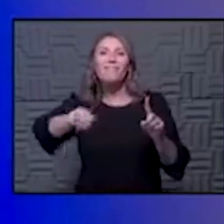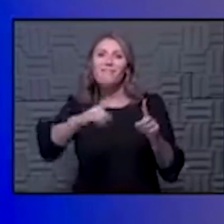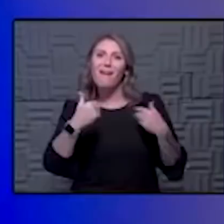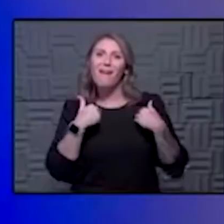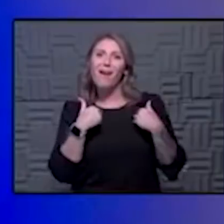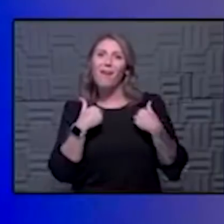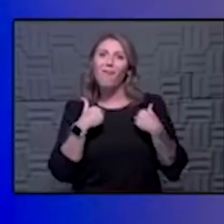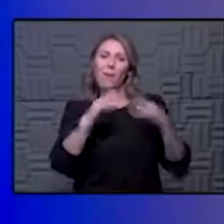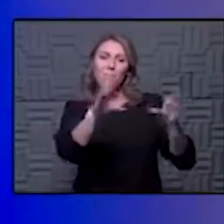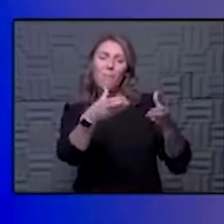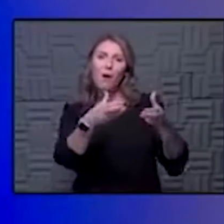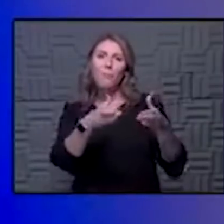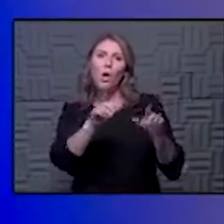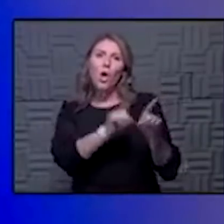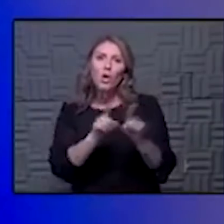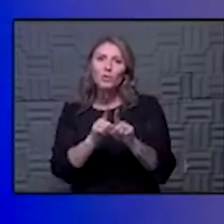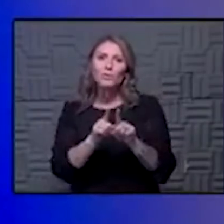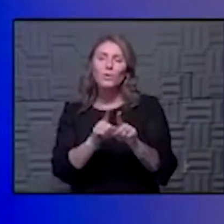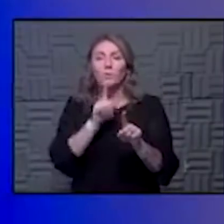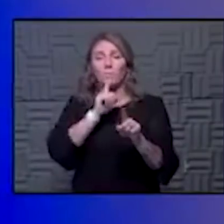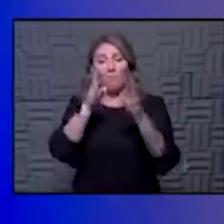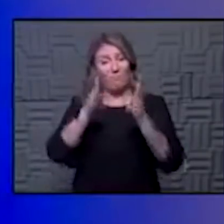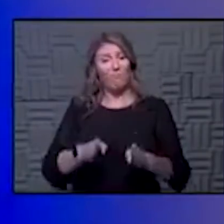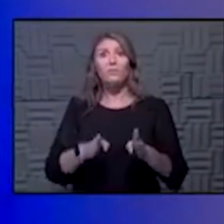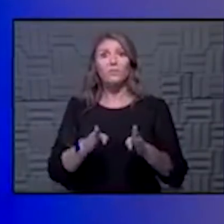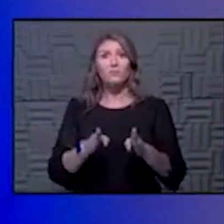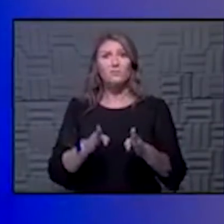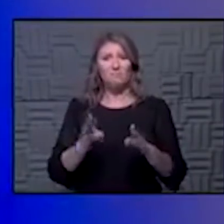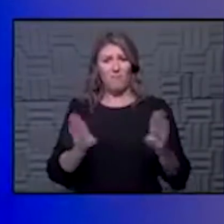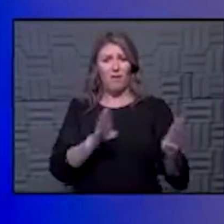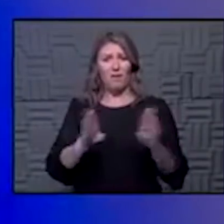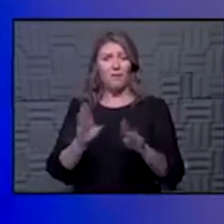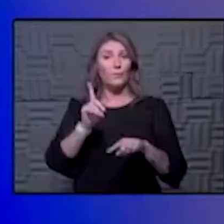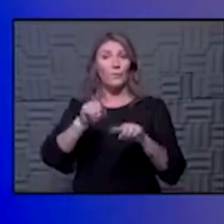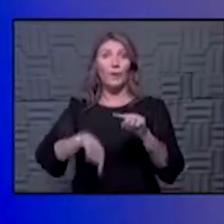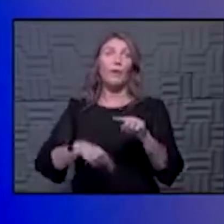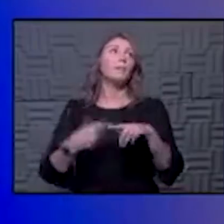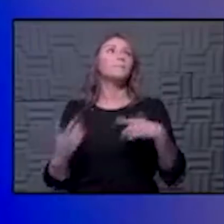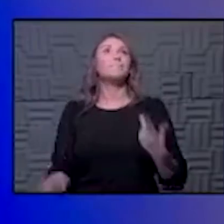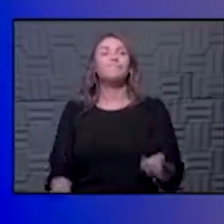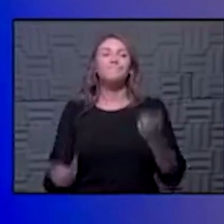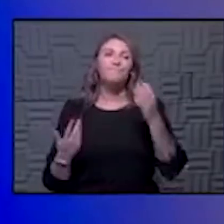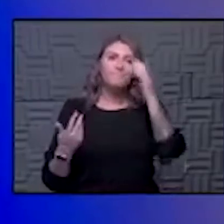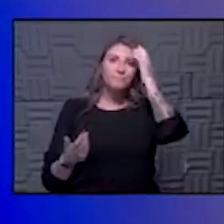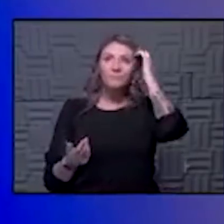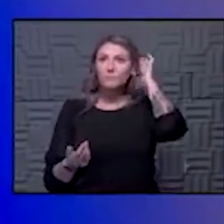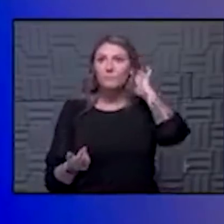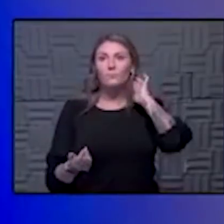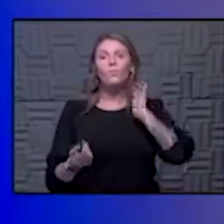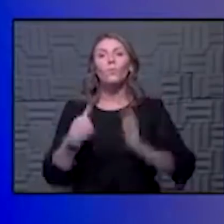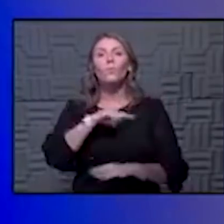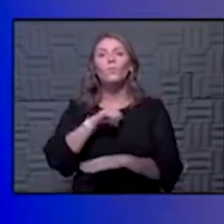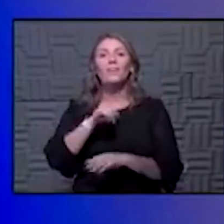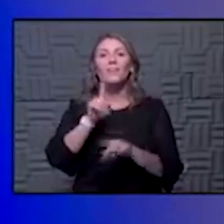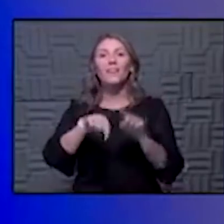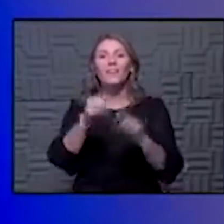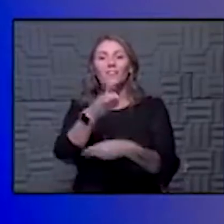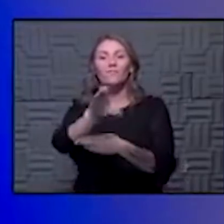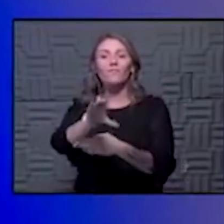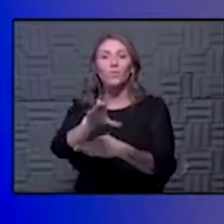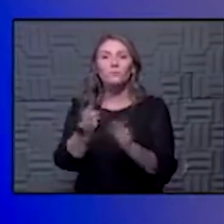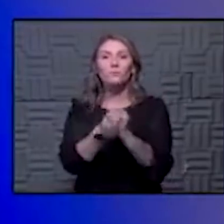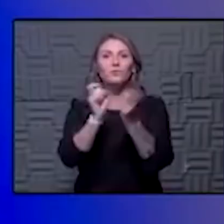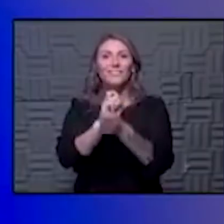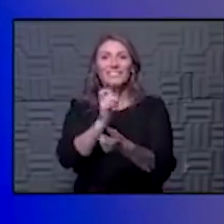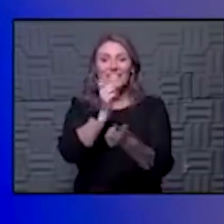well. And so I think it's really the individual behavior that we can't really we can't force any change upon. It has to